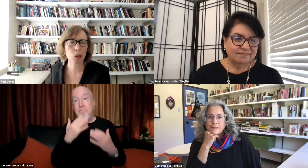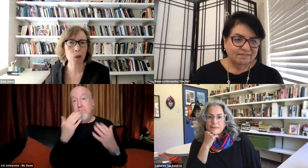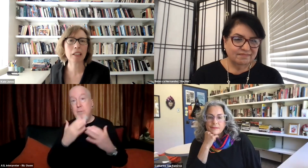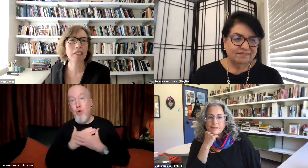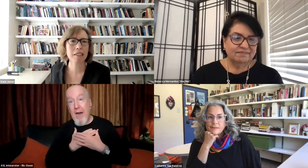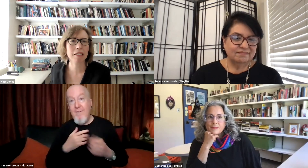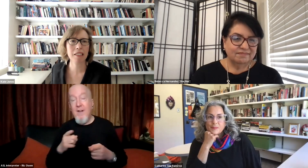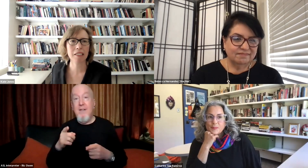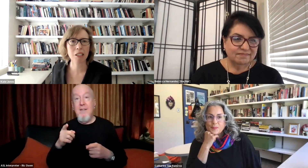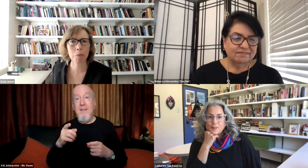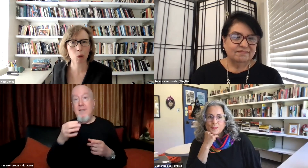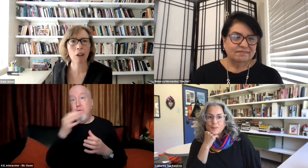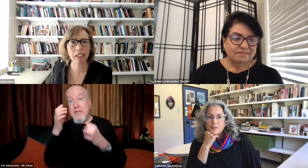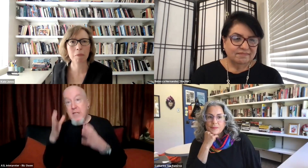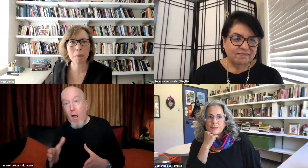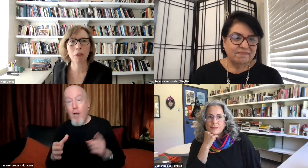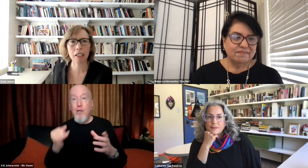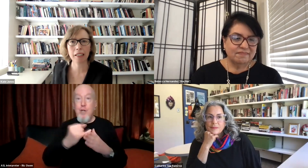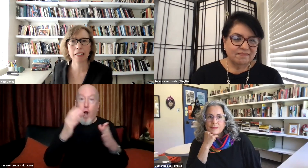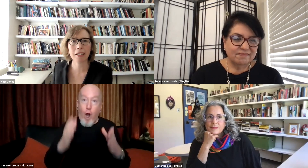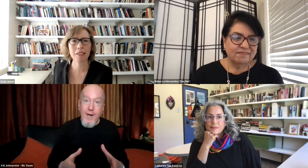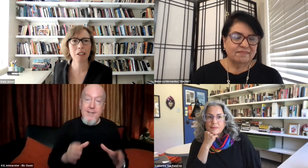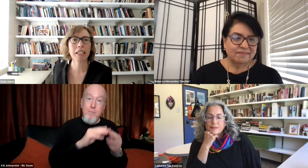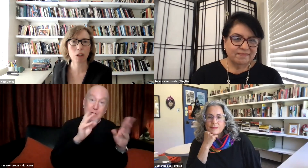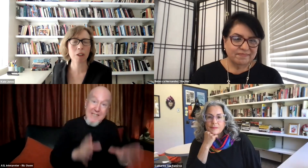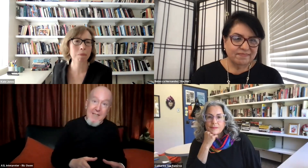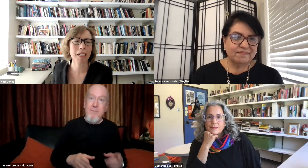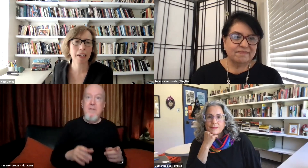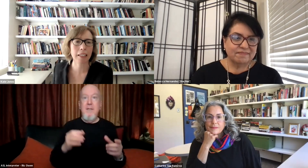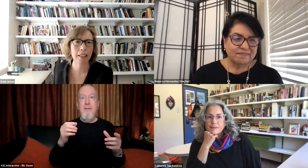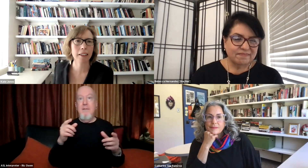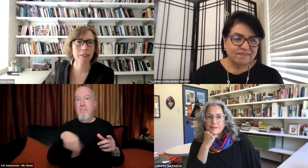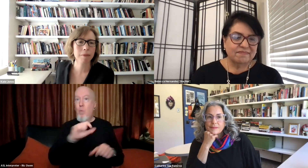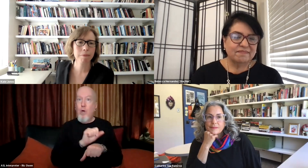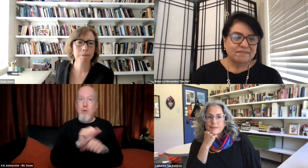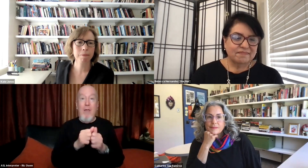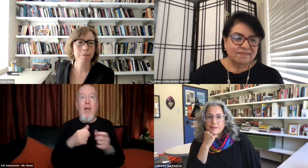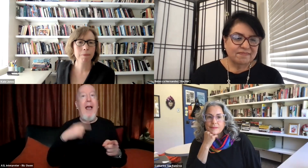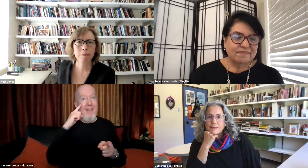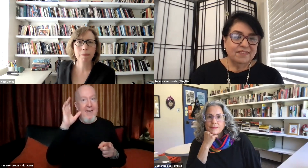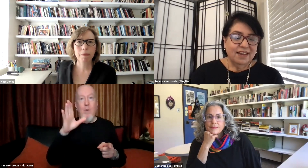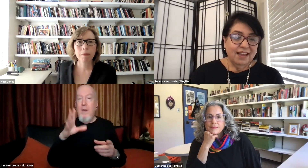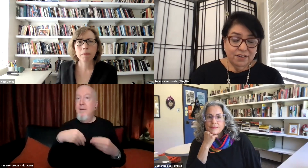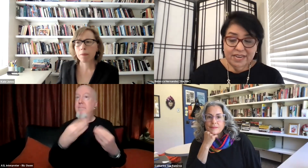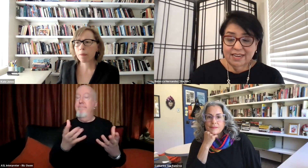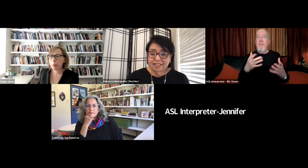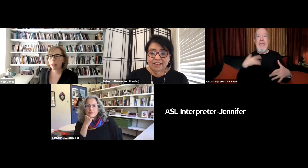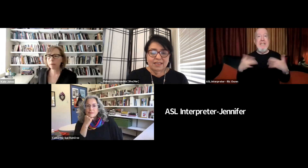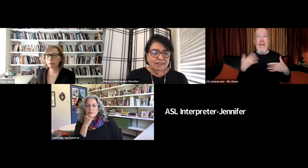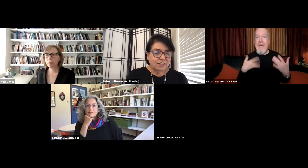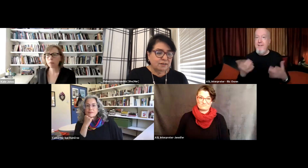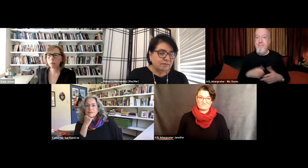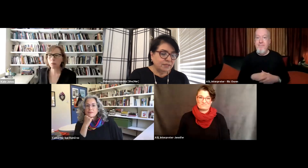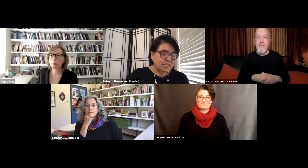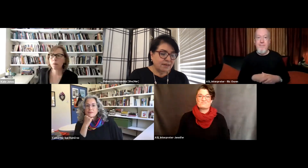activists who are doing this. It's a, it's a plurality of people. And I think that's going to yield some exciting things. I agree. And I